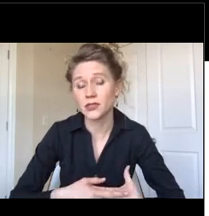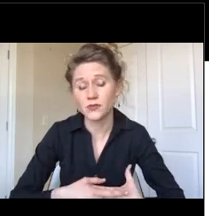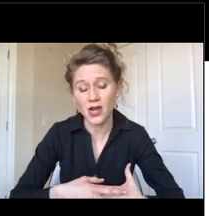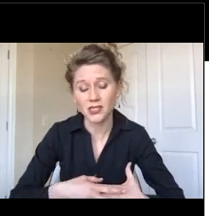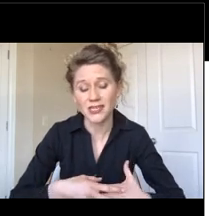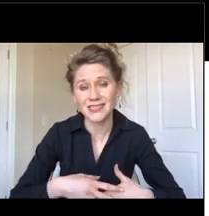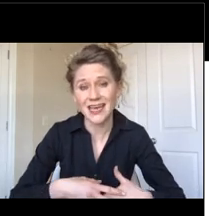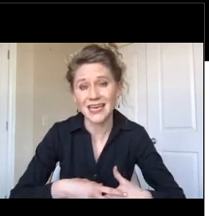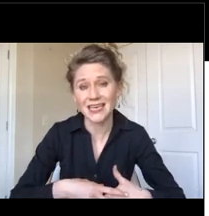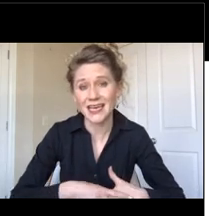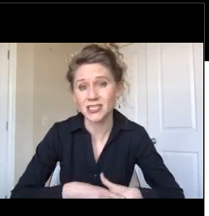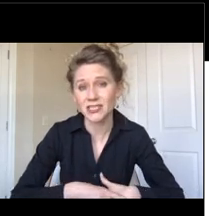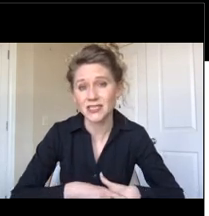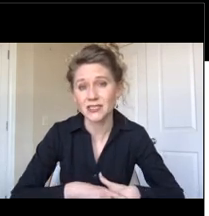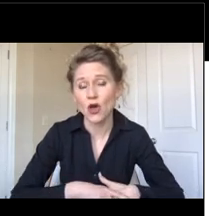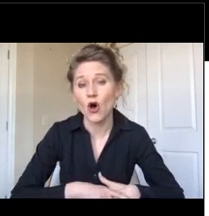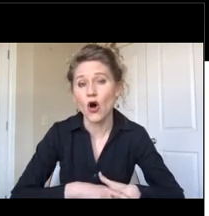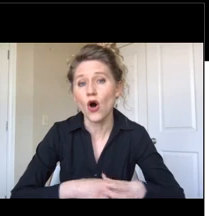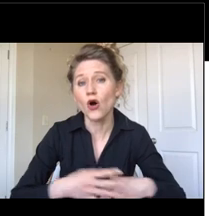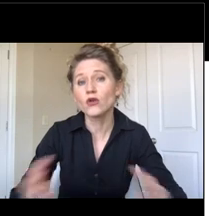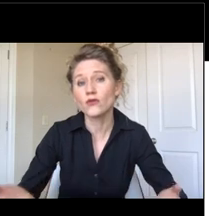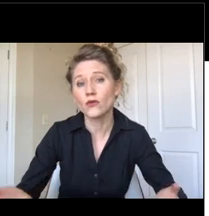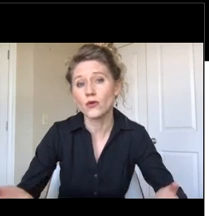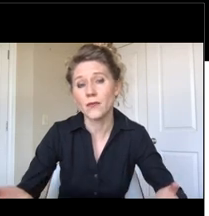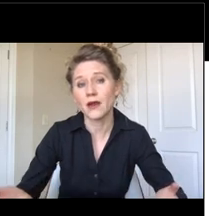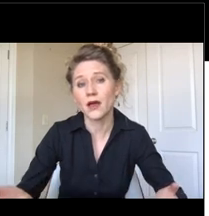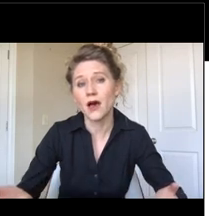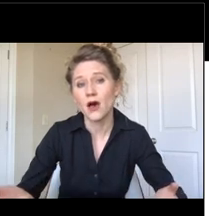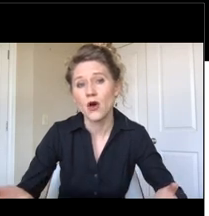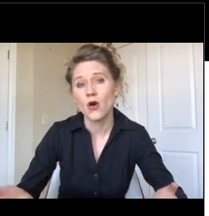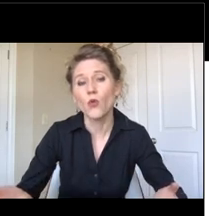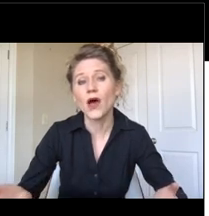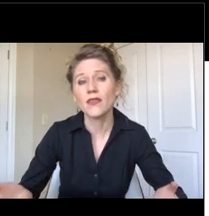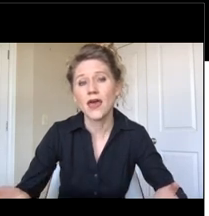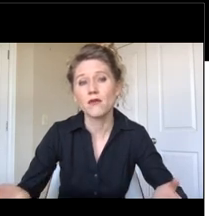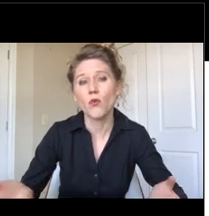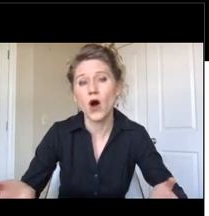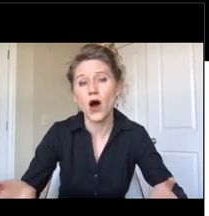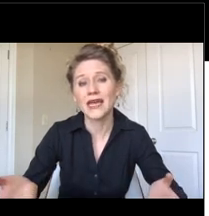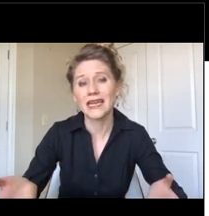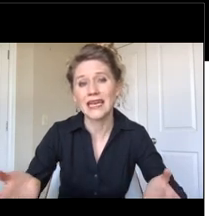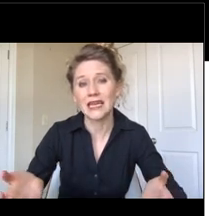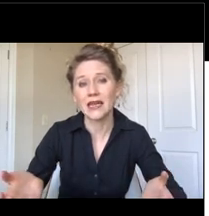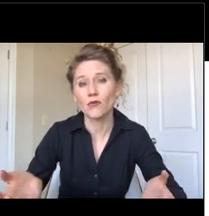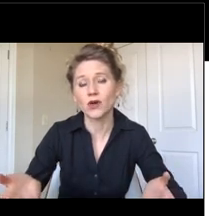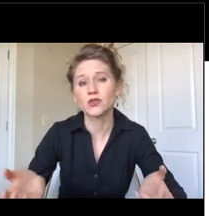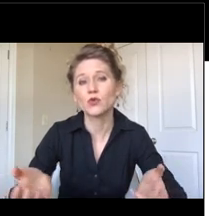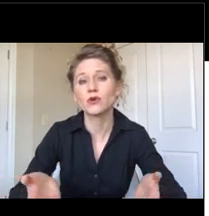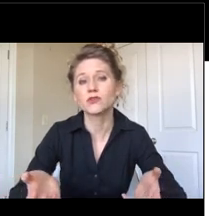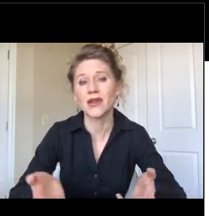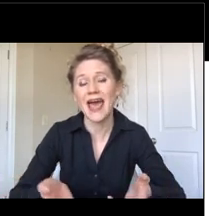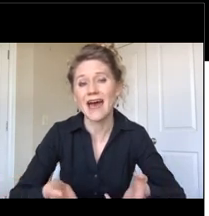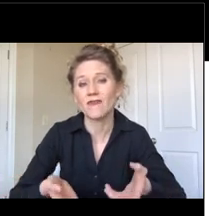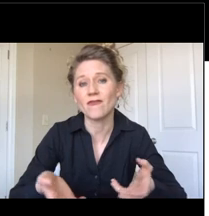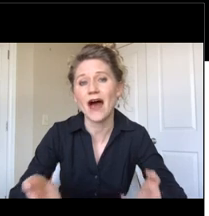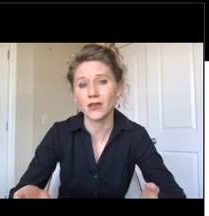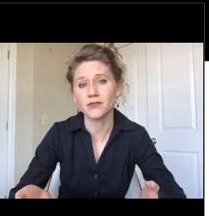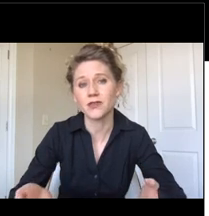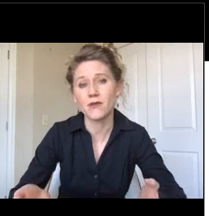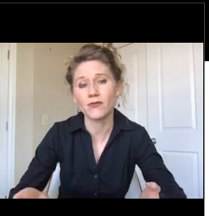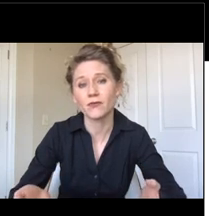with a research project to ask agencies all over North America what they wanted and needed and what tools would